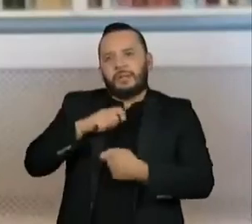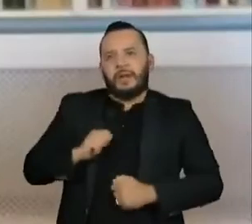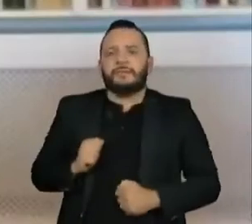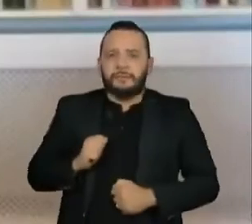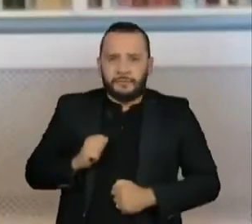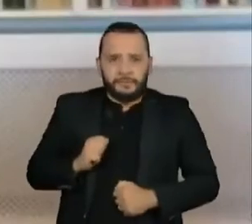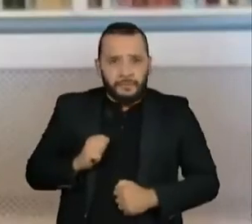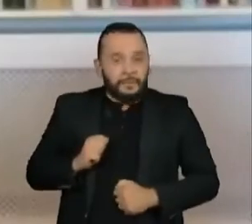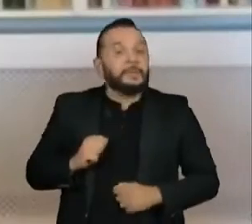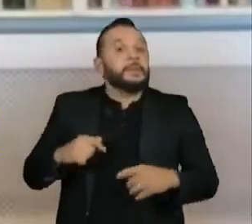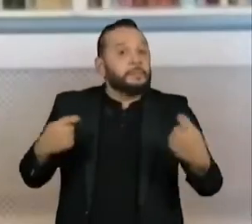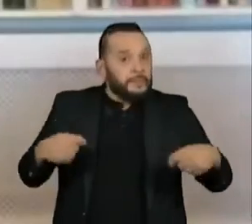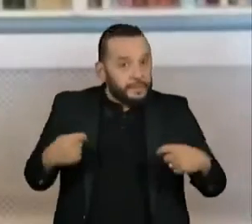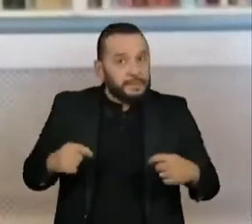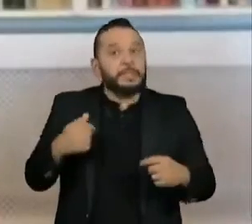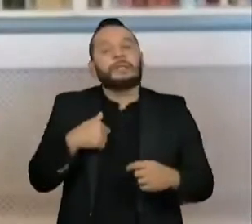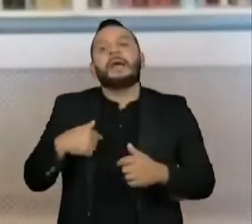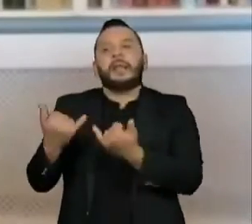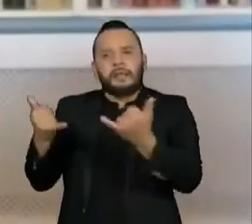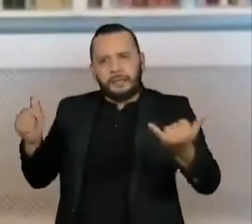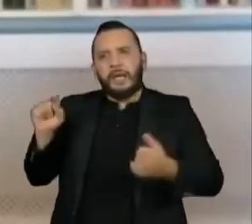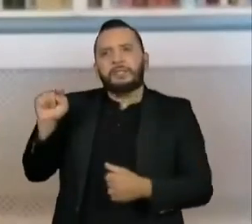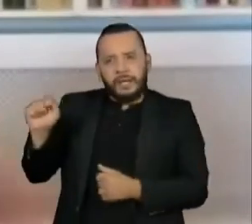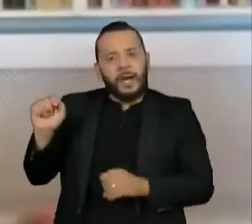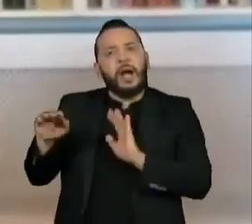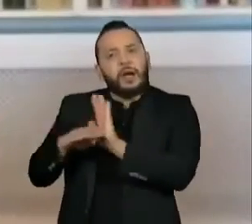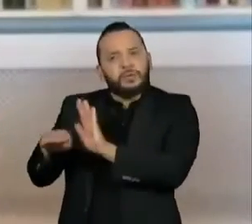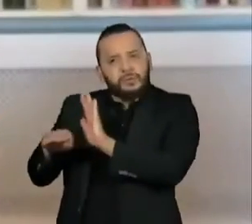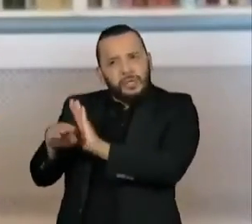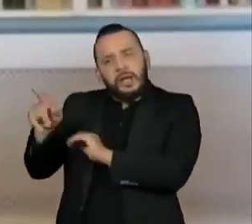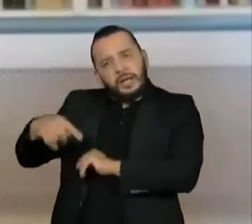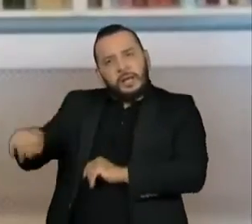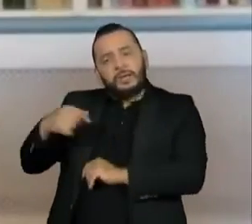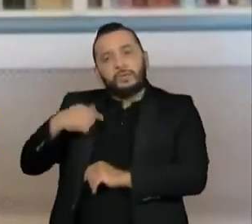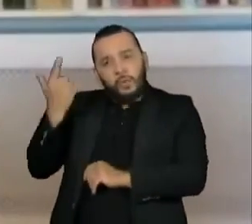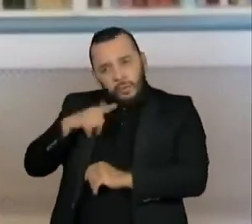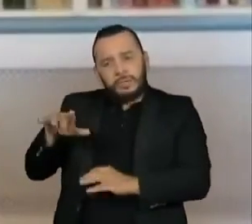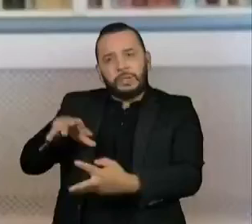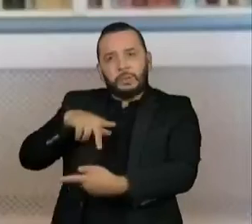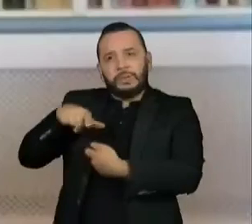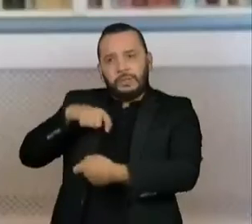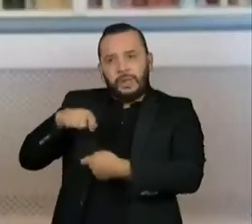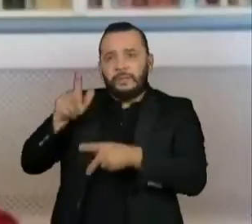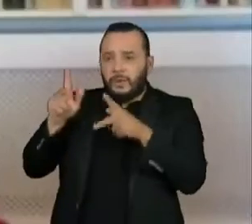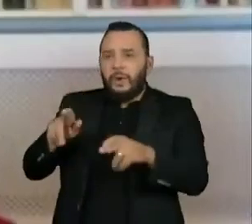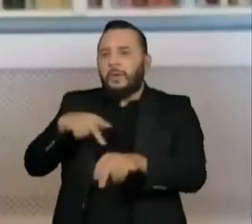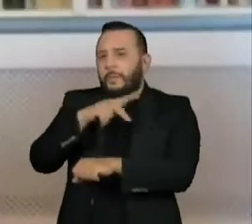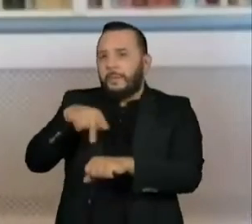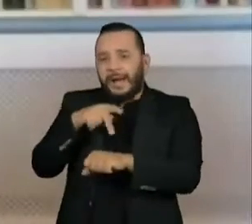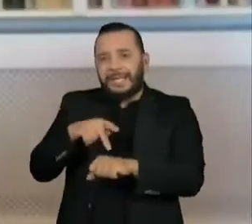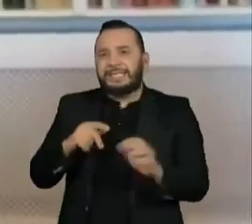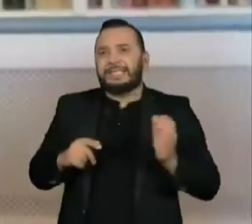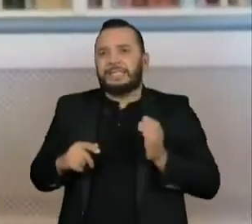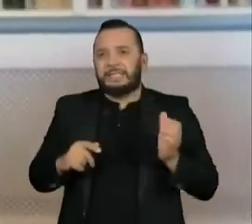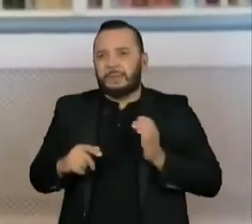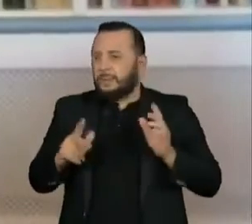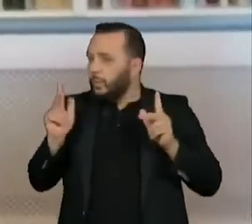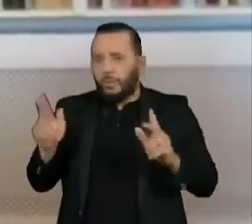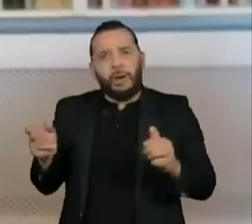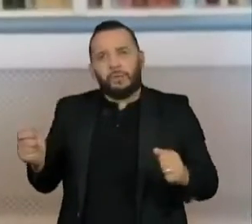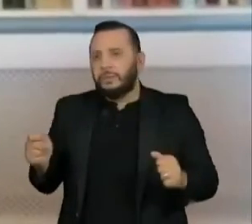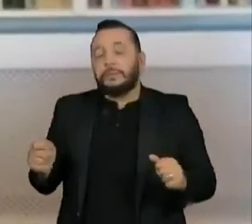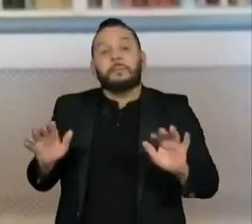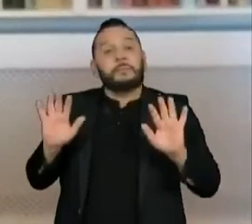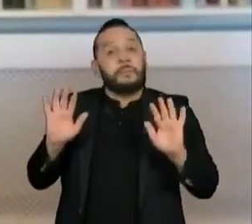a baseload of electricity that helps you then to turn green in the way that developing countries have done. But it should be a just